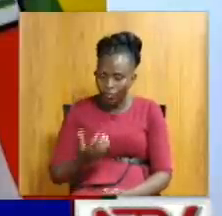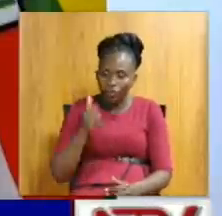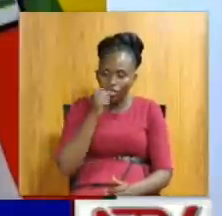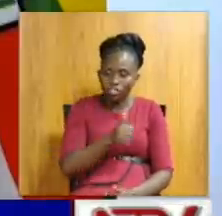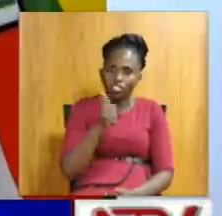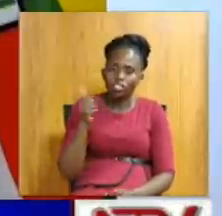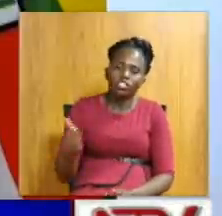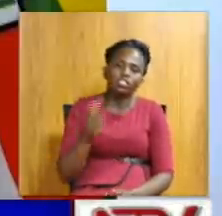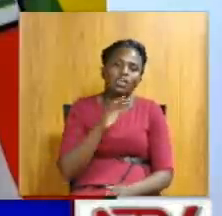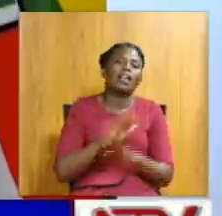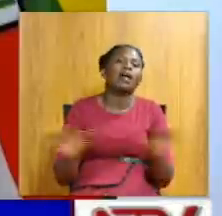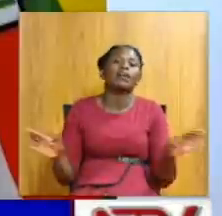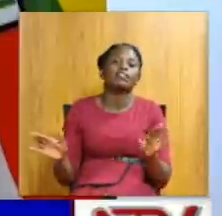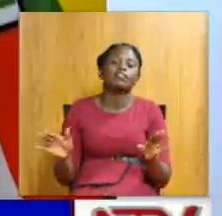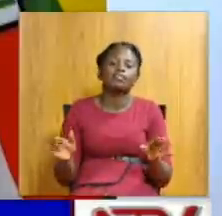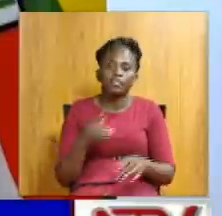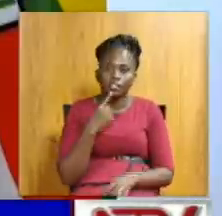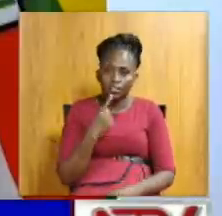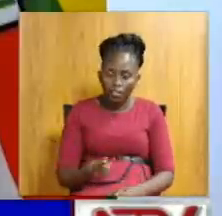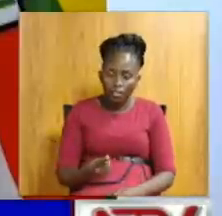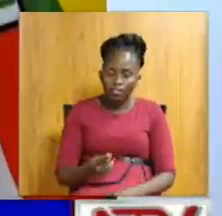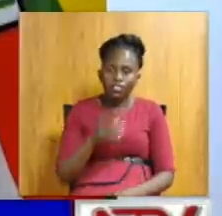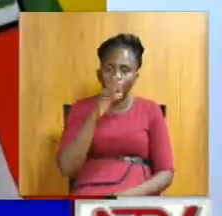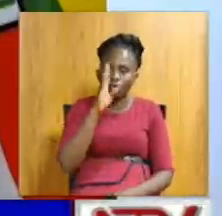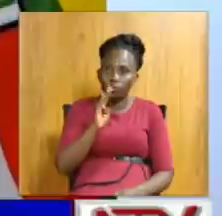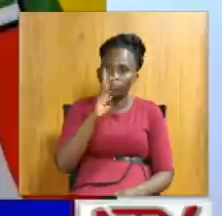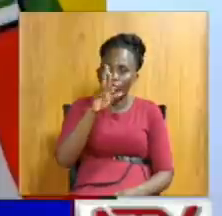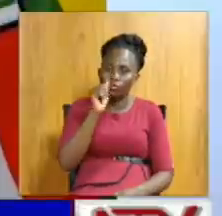They say that in Brazil,